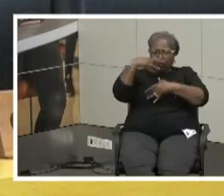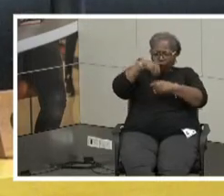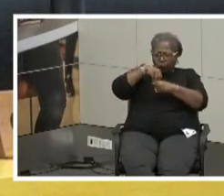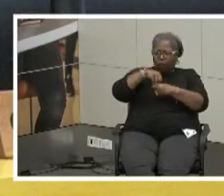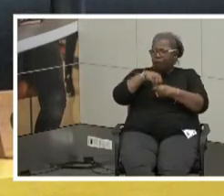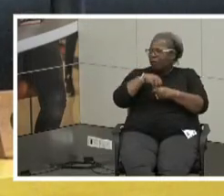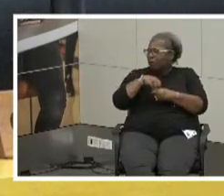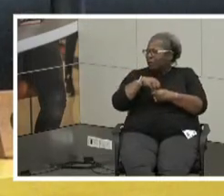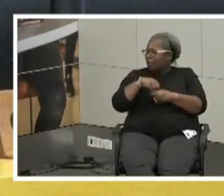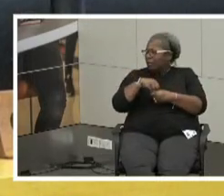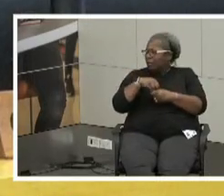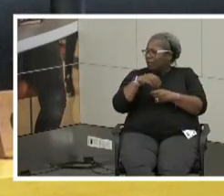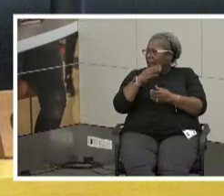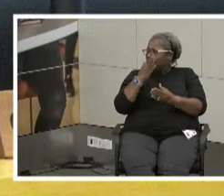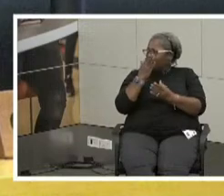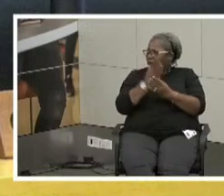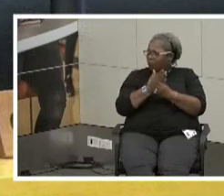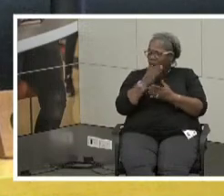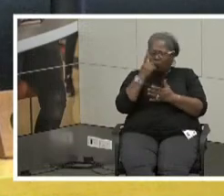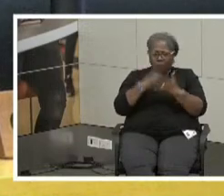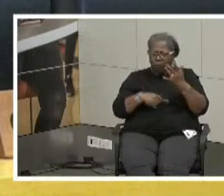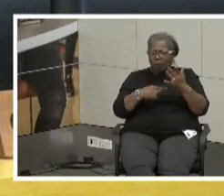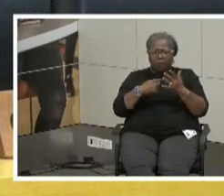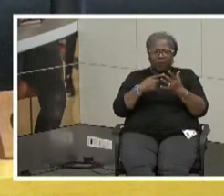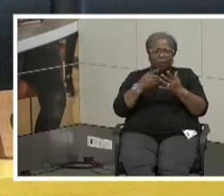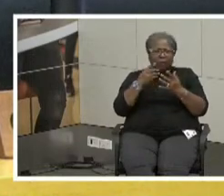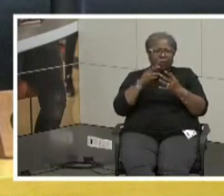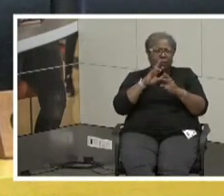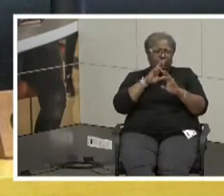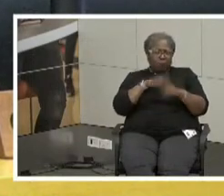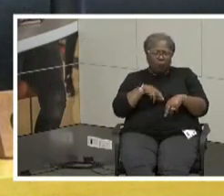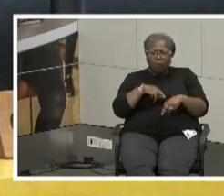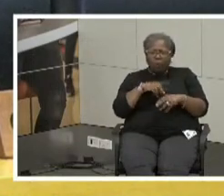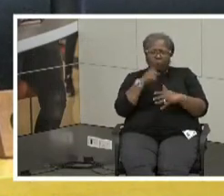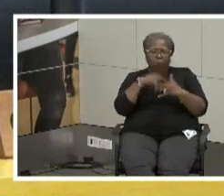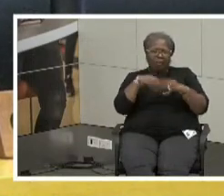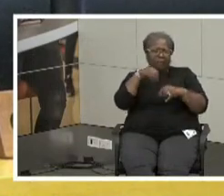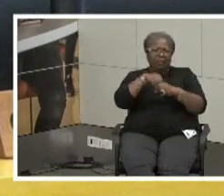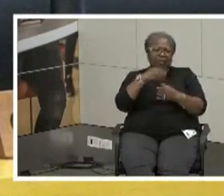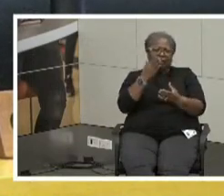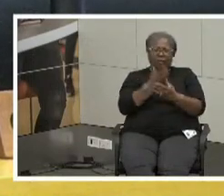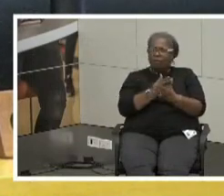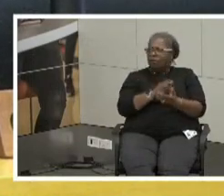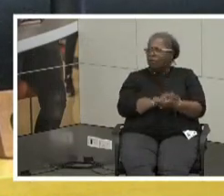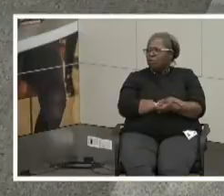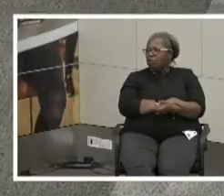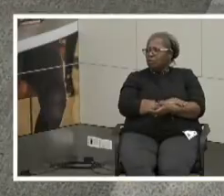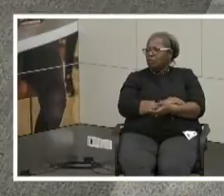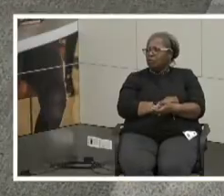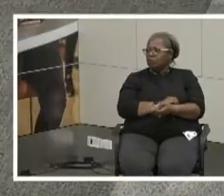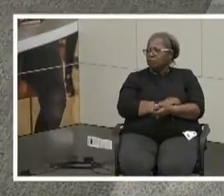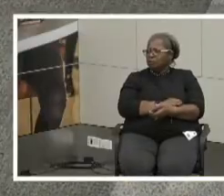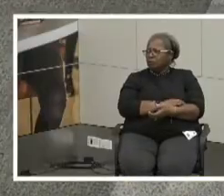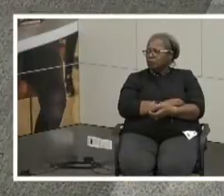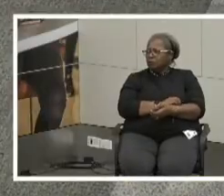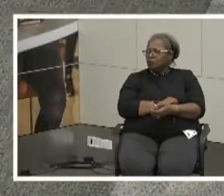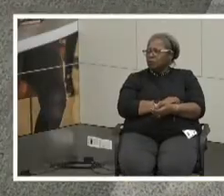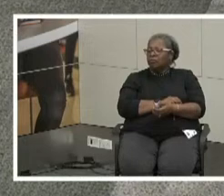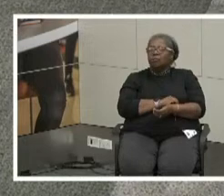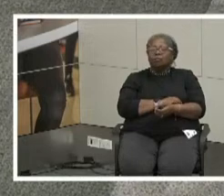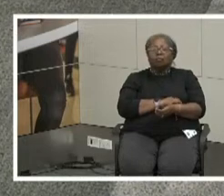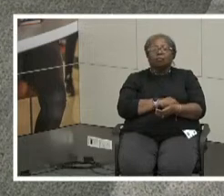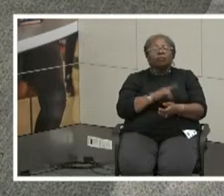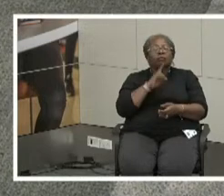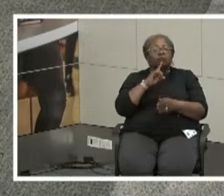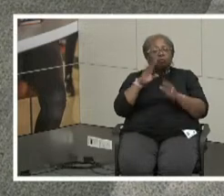re in a folder like what contents reports what's in a folder so um this was a